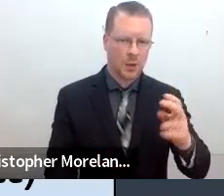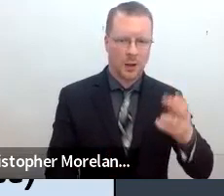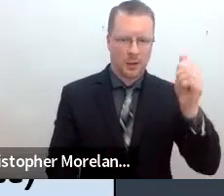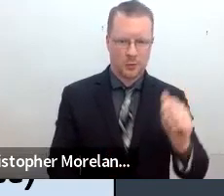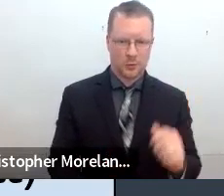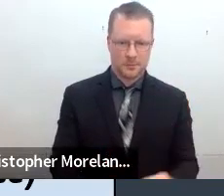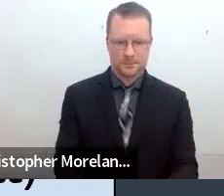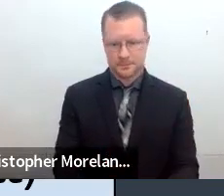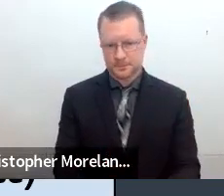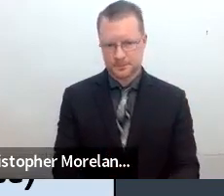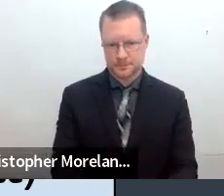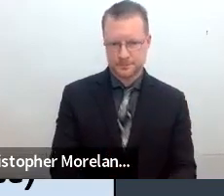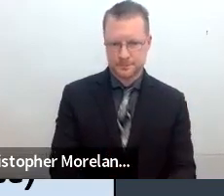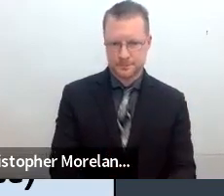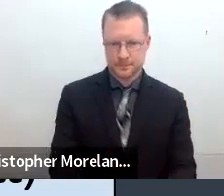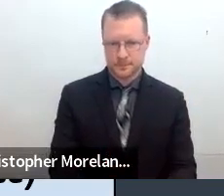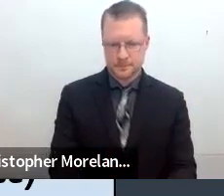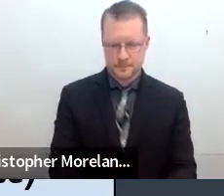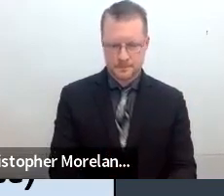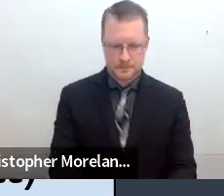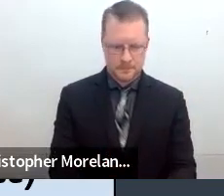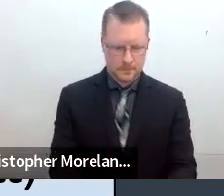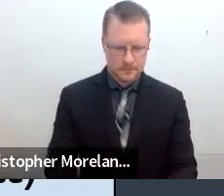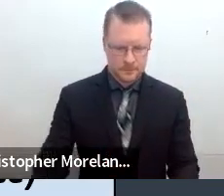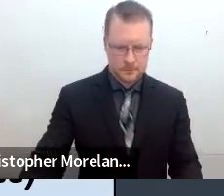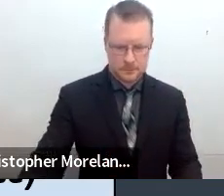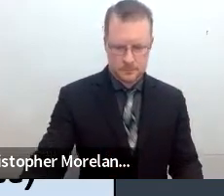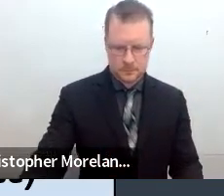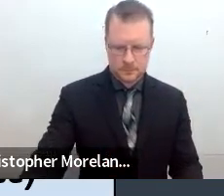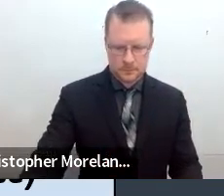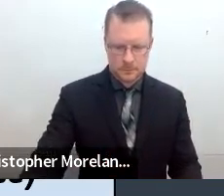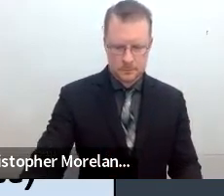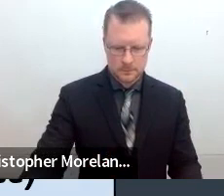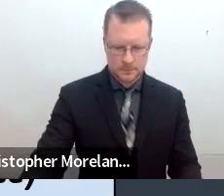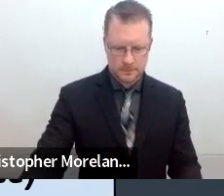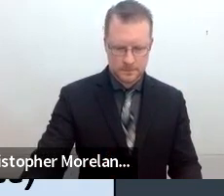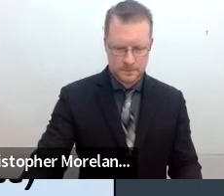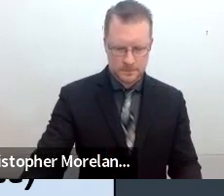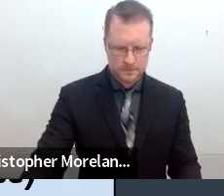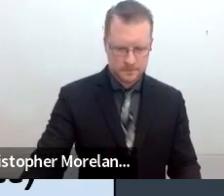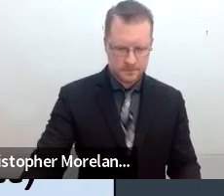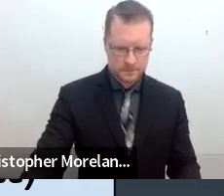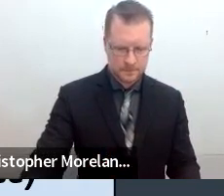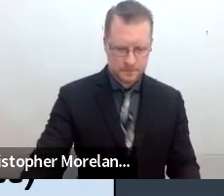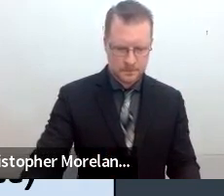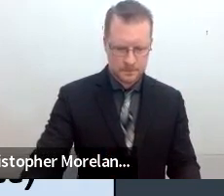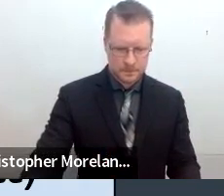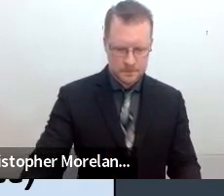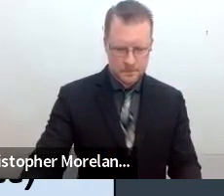the comparisons were one magnitude higher, one order of magnitude higher.